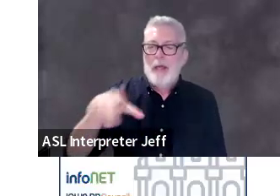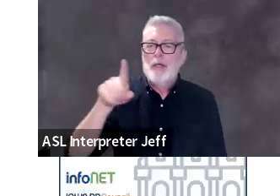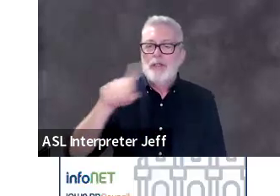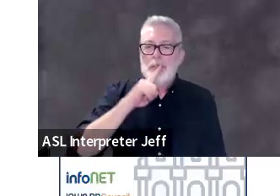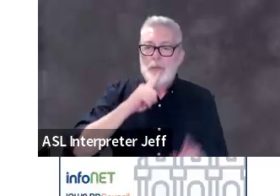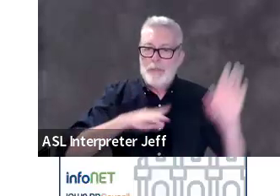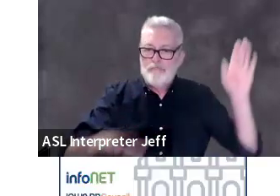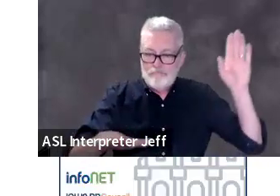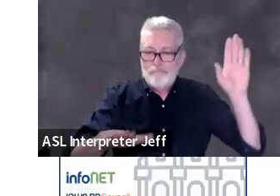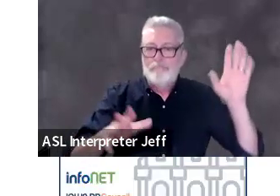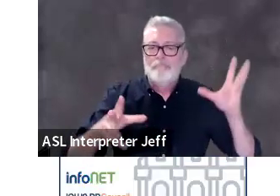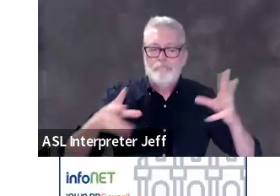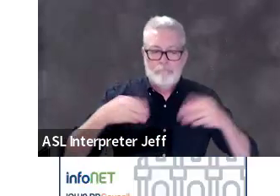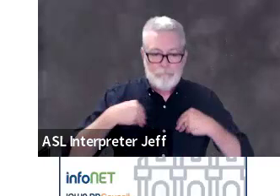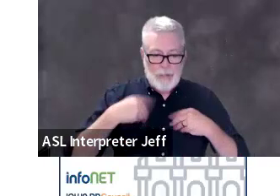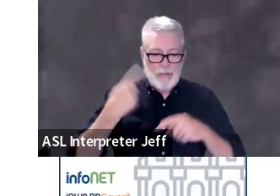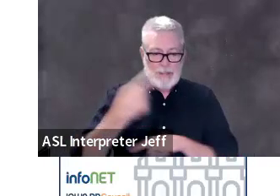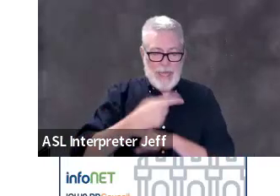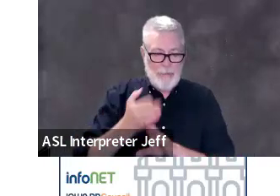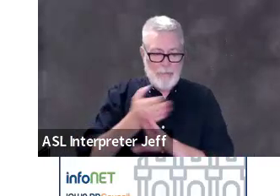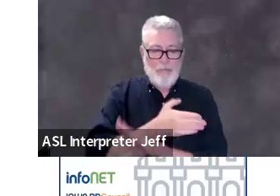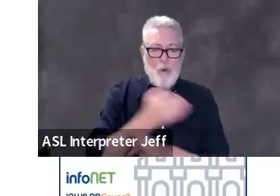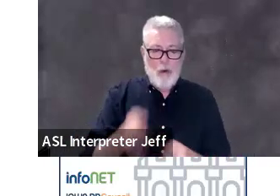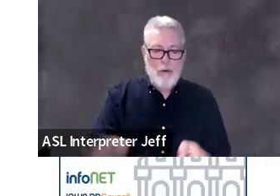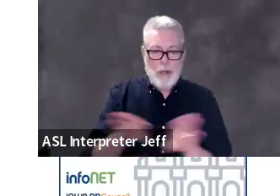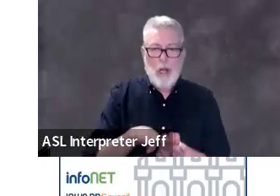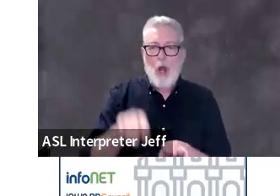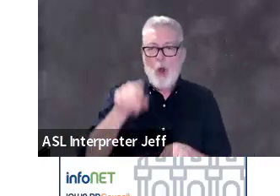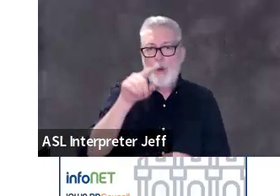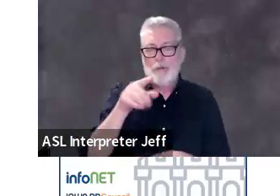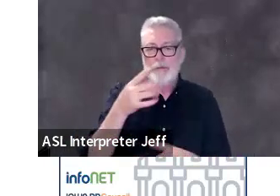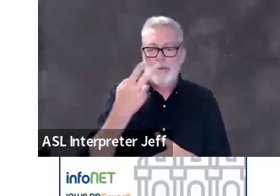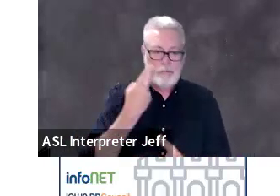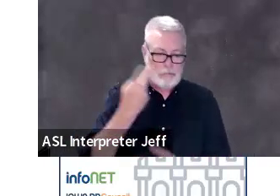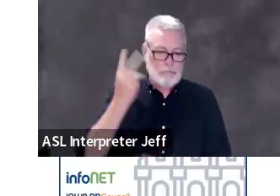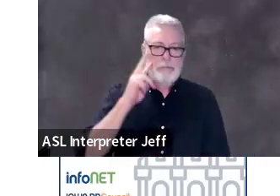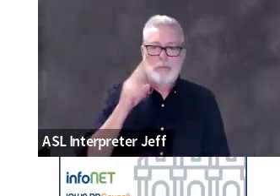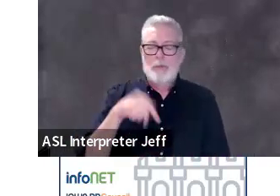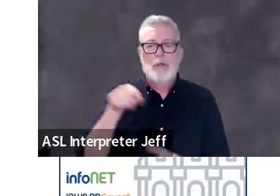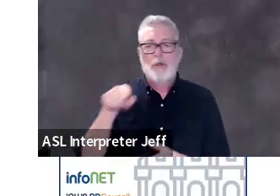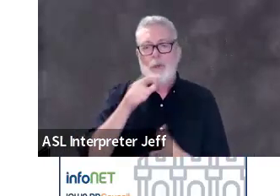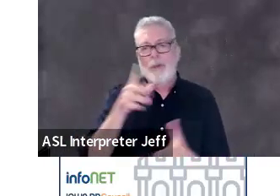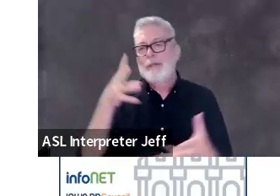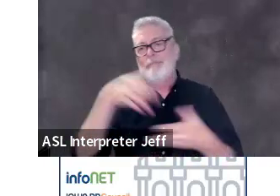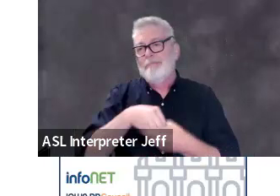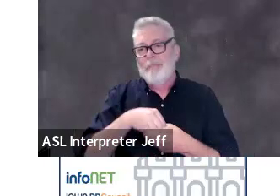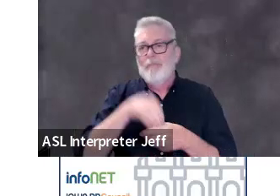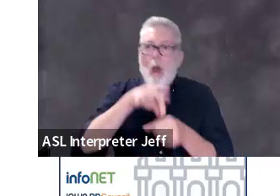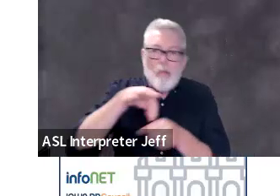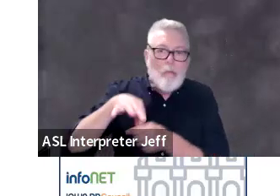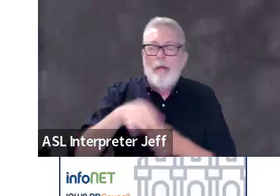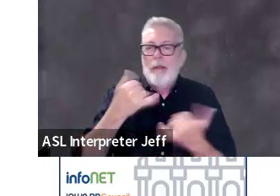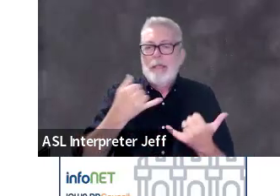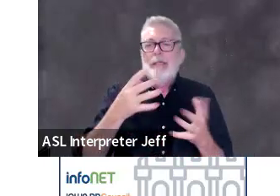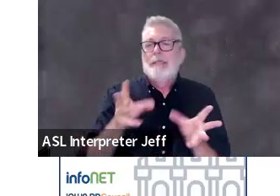in, I think, the day before we ended. So didn't really participate much this session, but will be